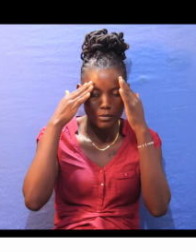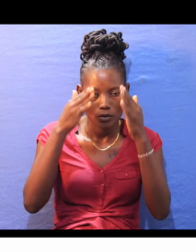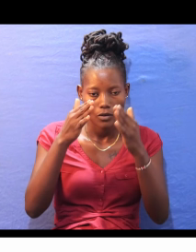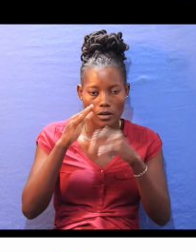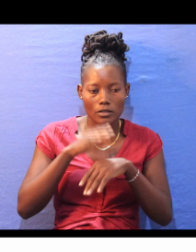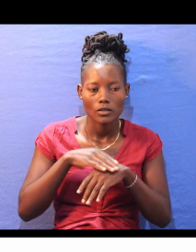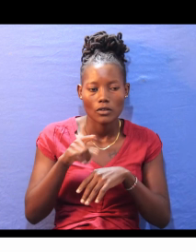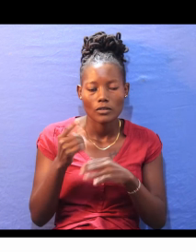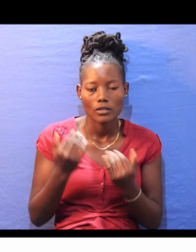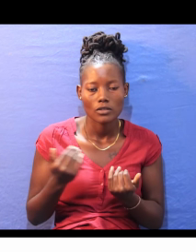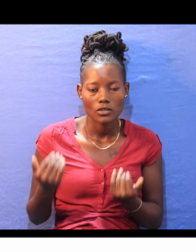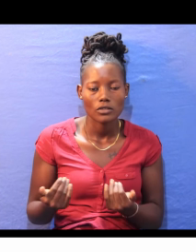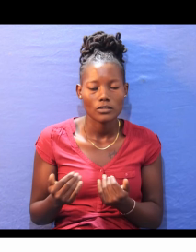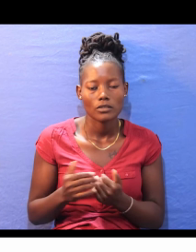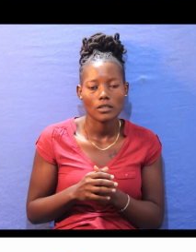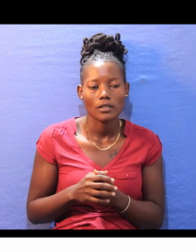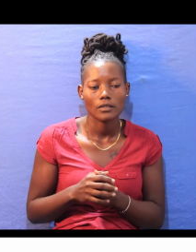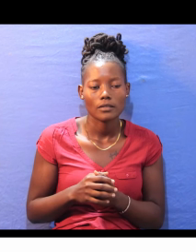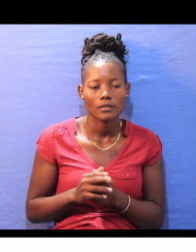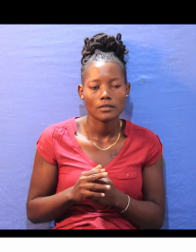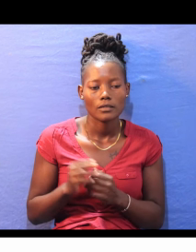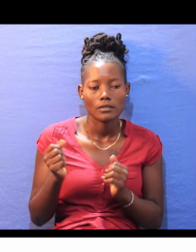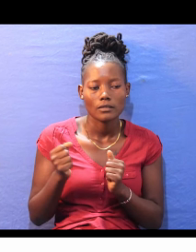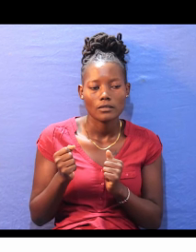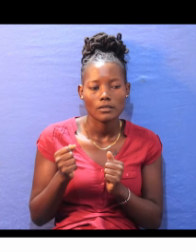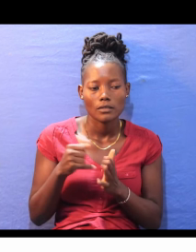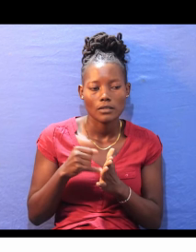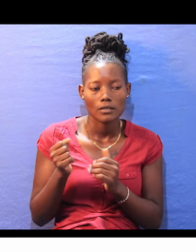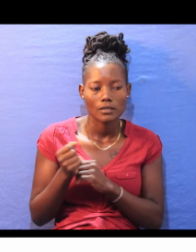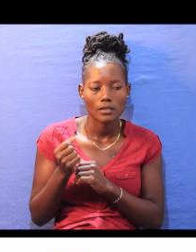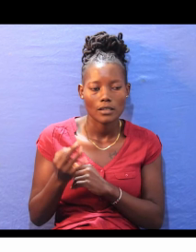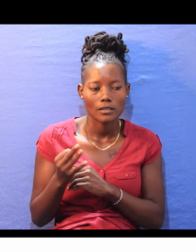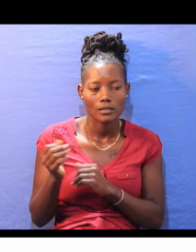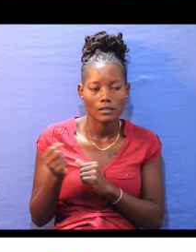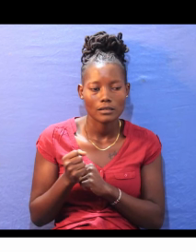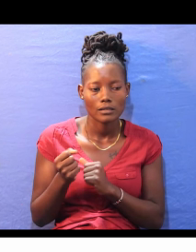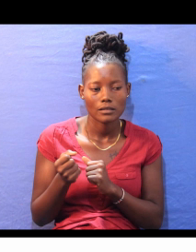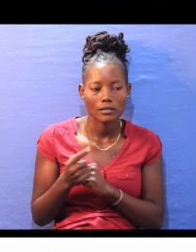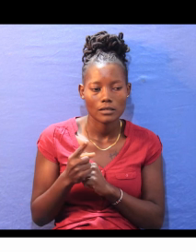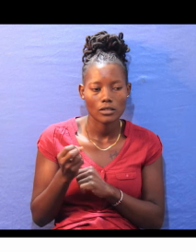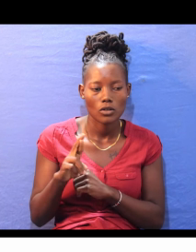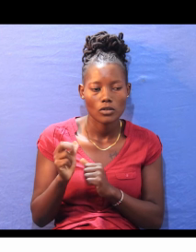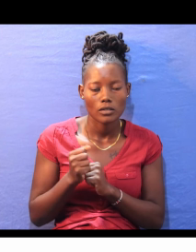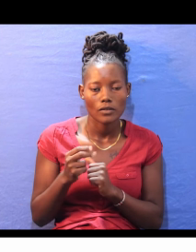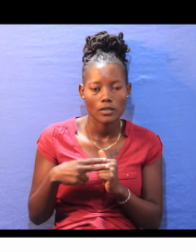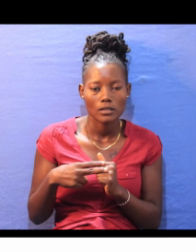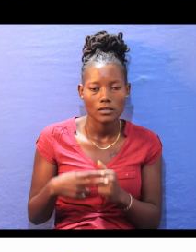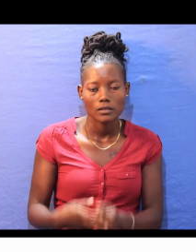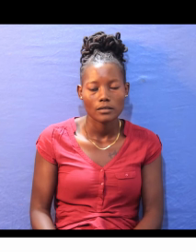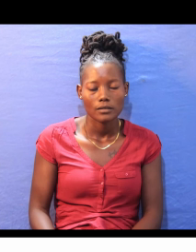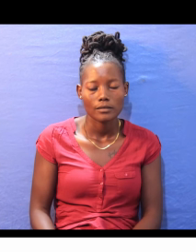our kids up to from age 13 to age 16 or 17.